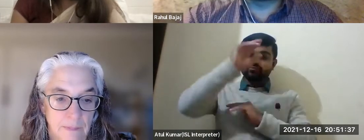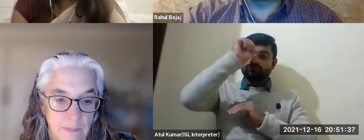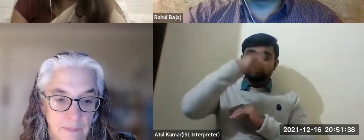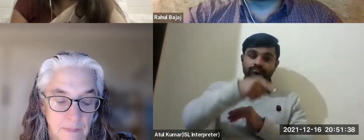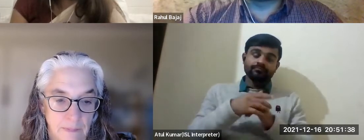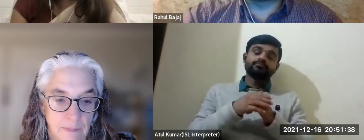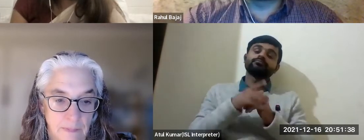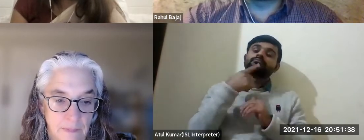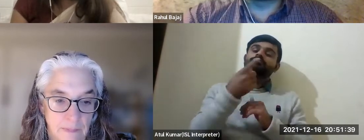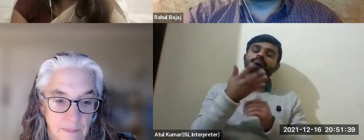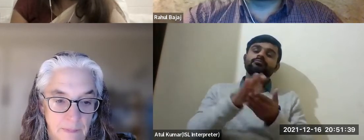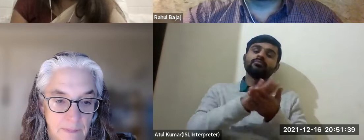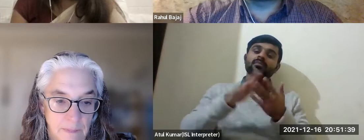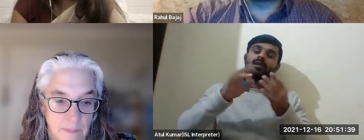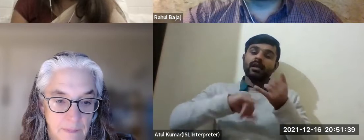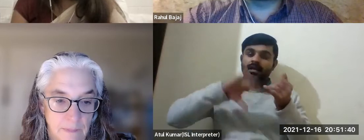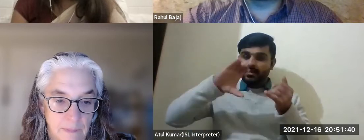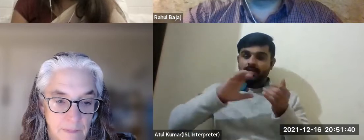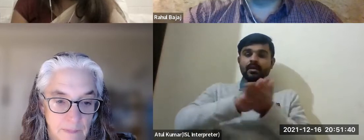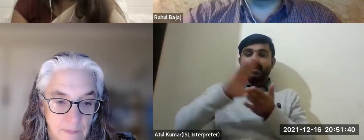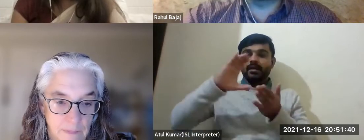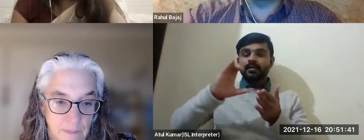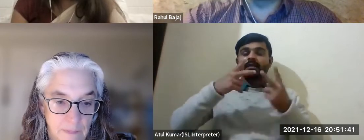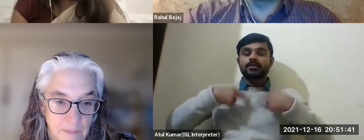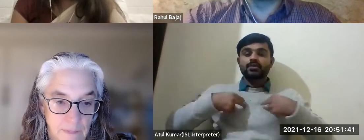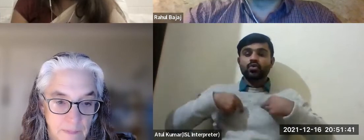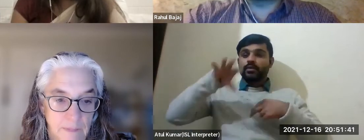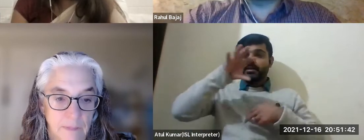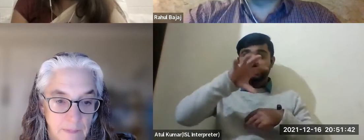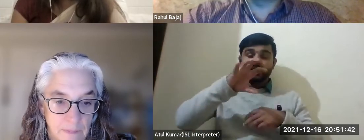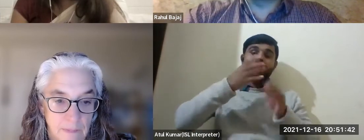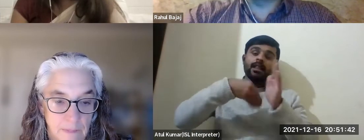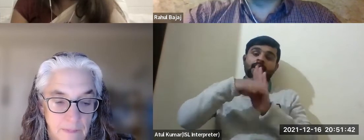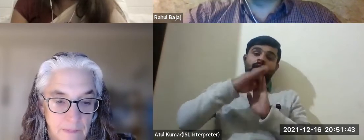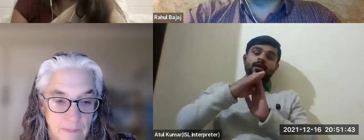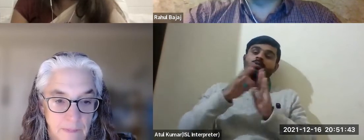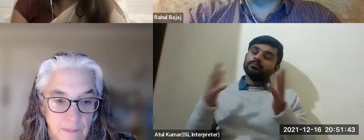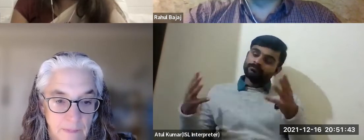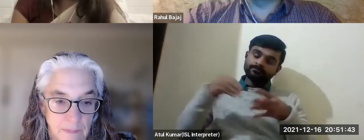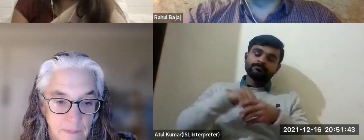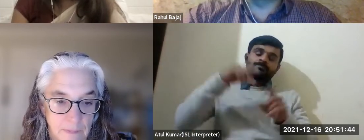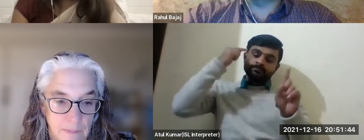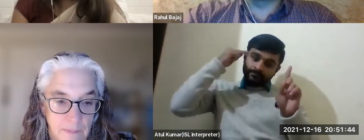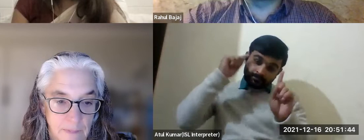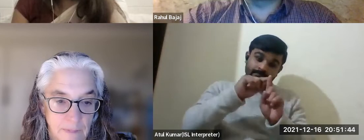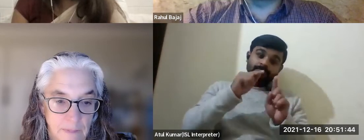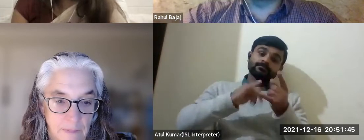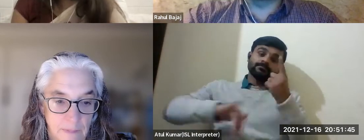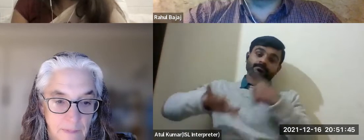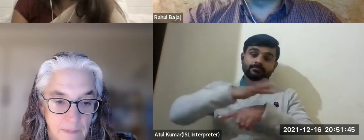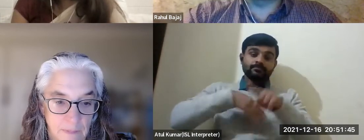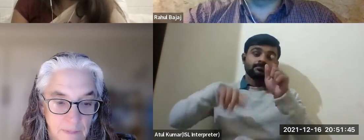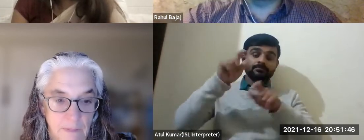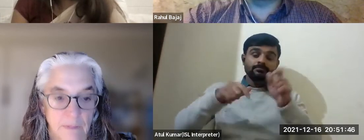and which is basically the Supreme Court and the high courts at the state level, and bring to their attention a social,